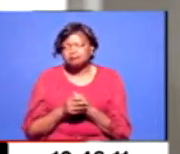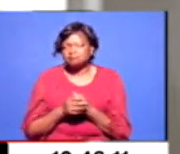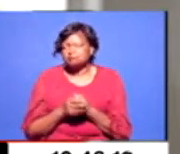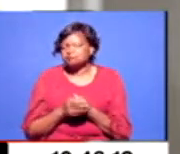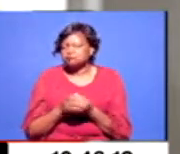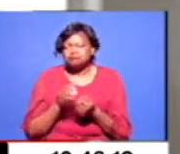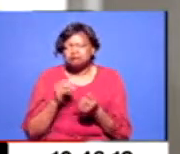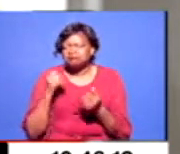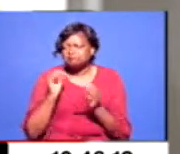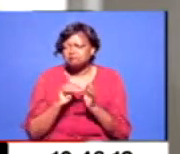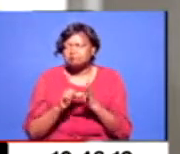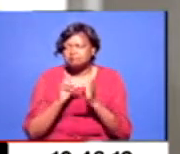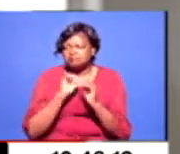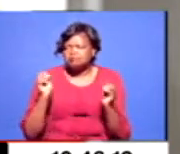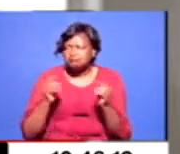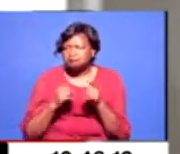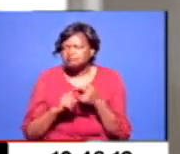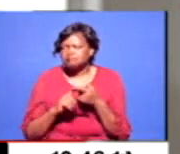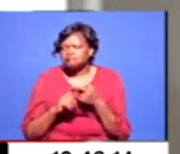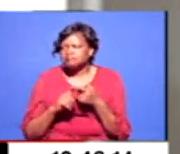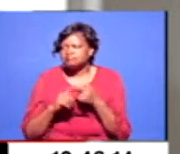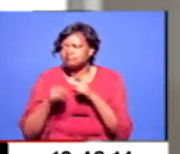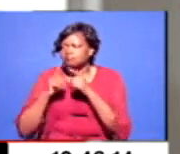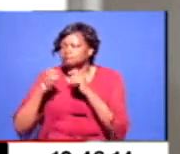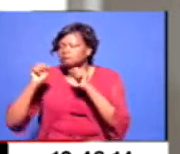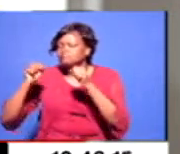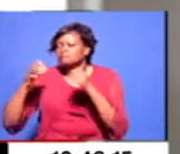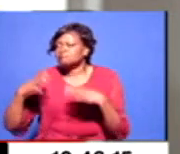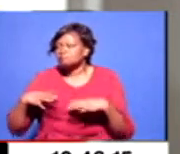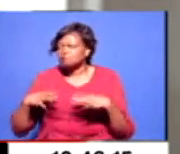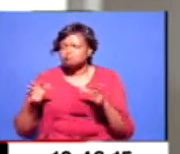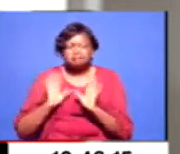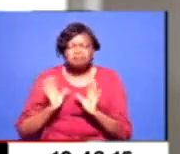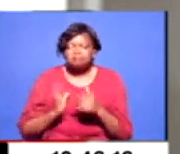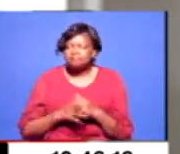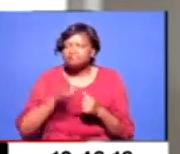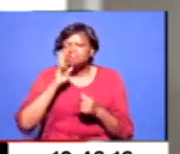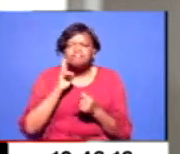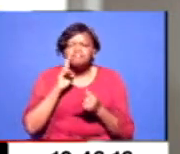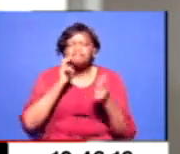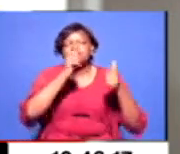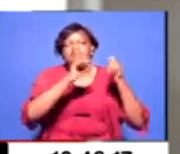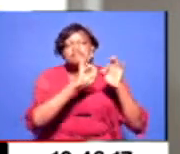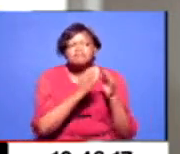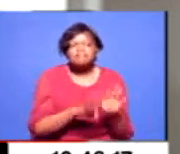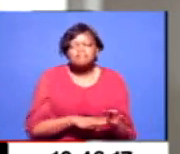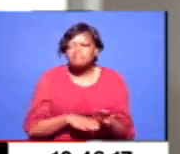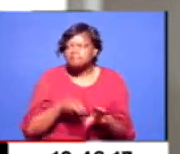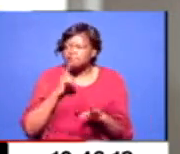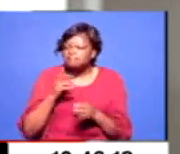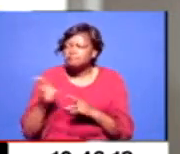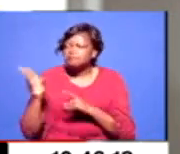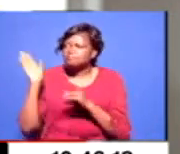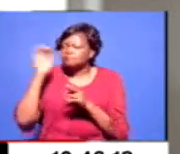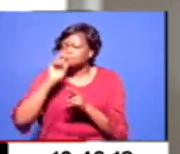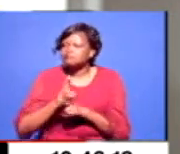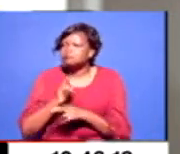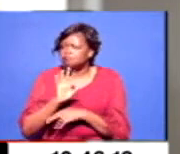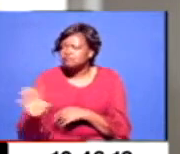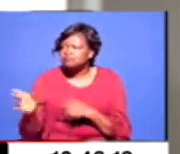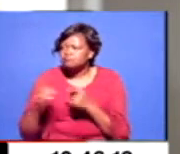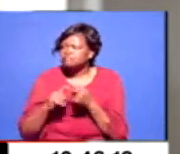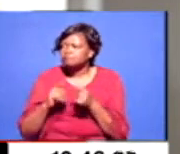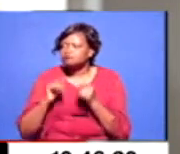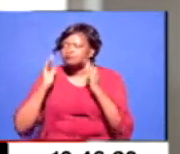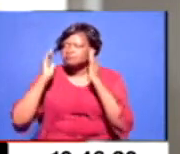talk to maybe the border guys, there are some maybe uncles or other relatives who will still take advantage of them. Mm-hmm. So they just